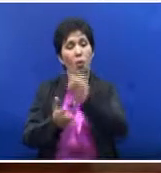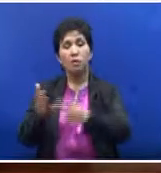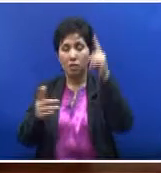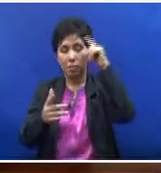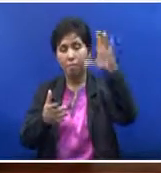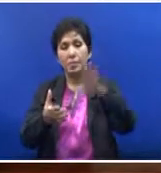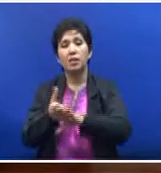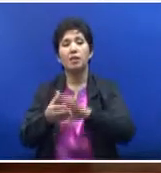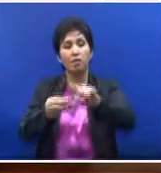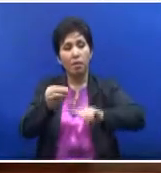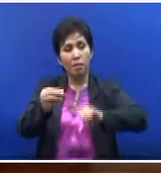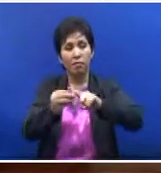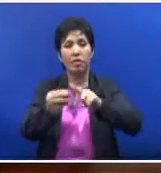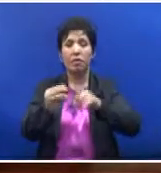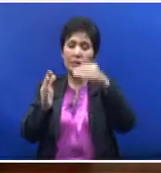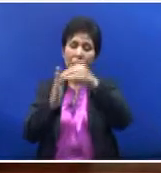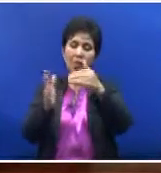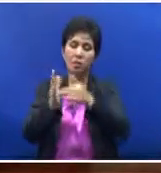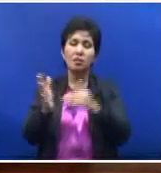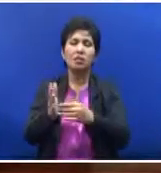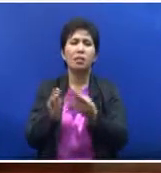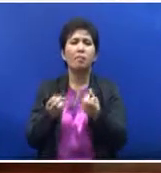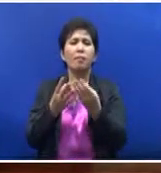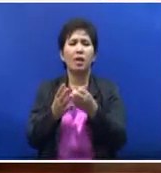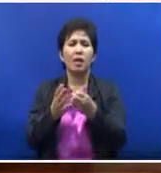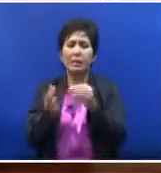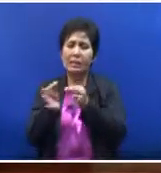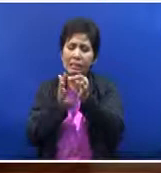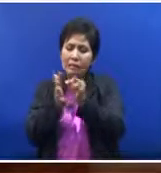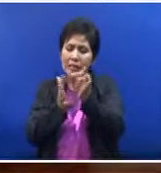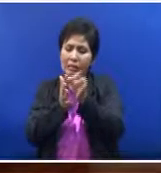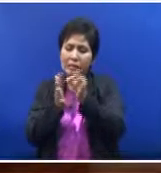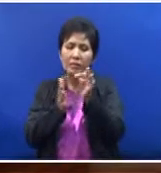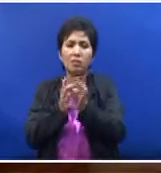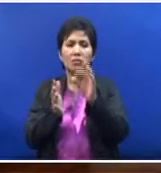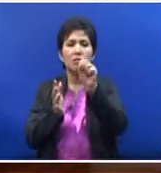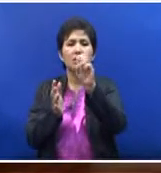is only about the statistics of the people. Okay.